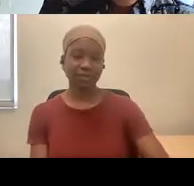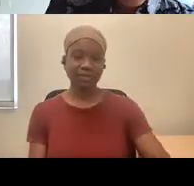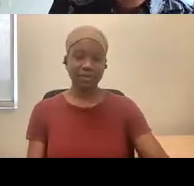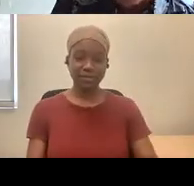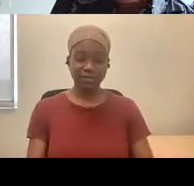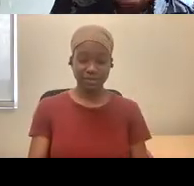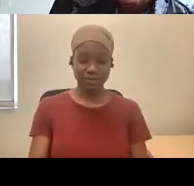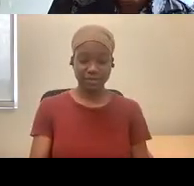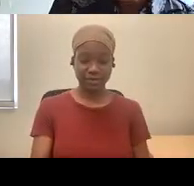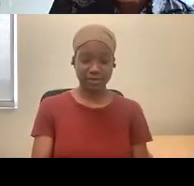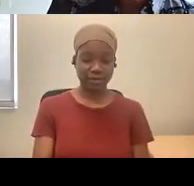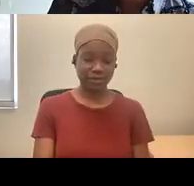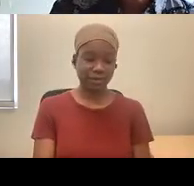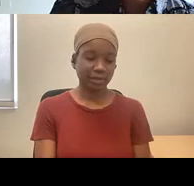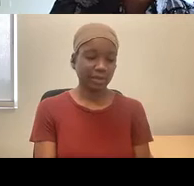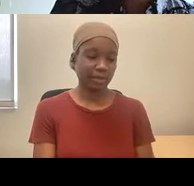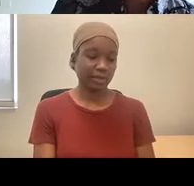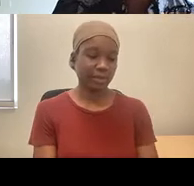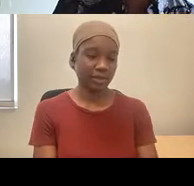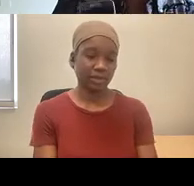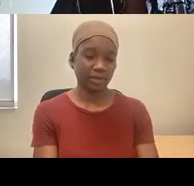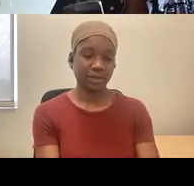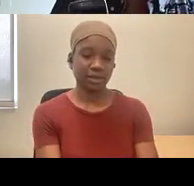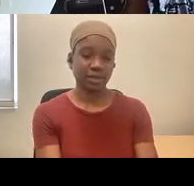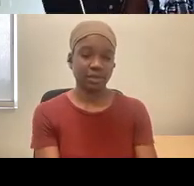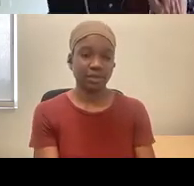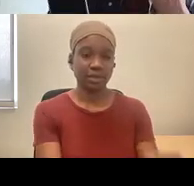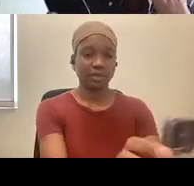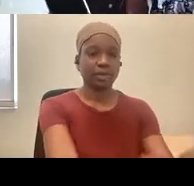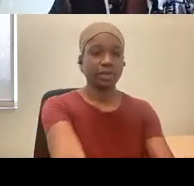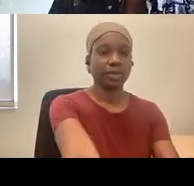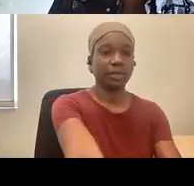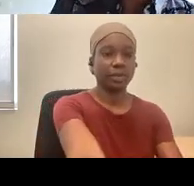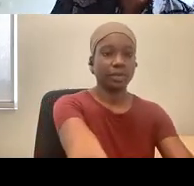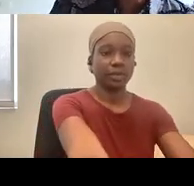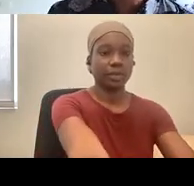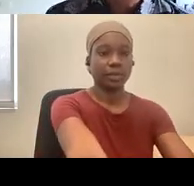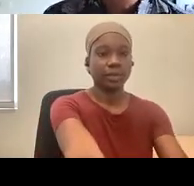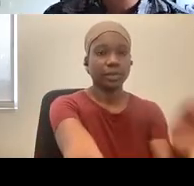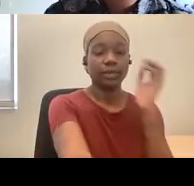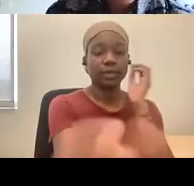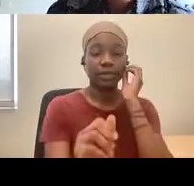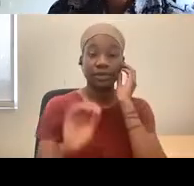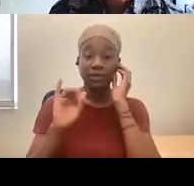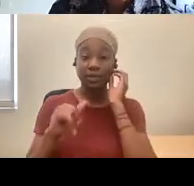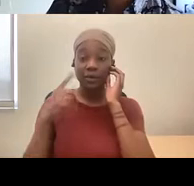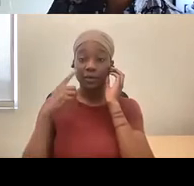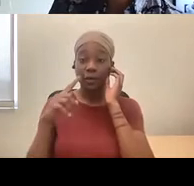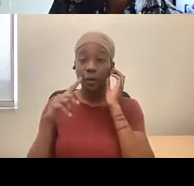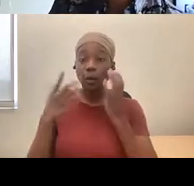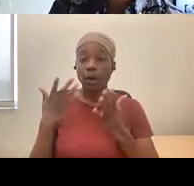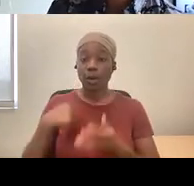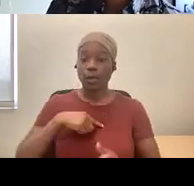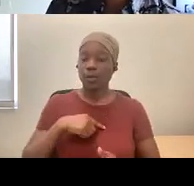So that's it for the devices that we most commonly use, our phones and computers. And I wanted to take